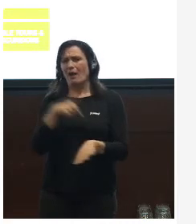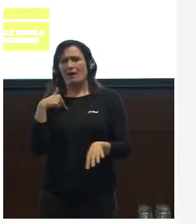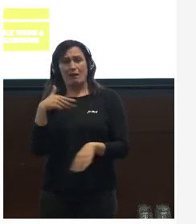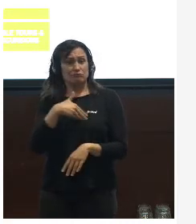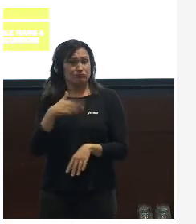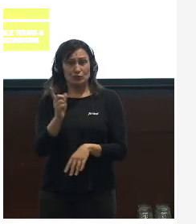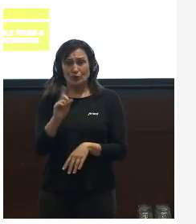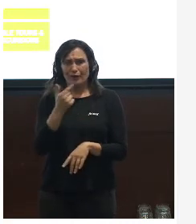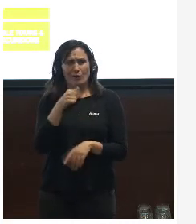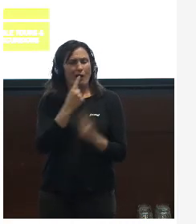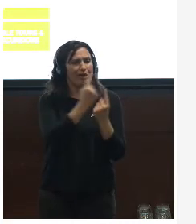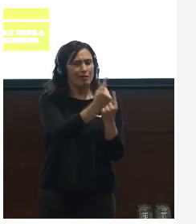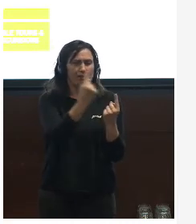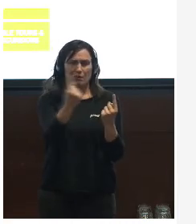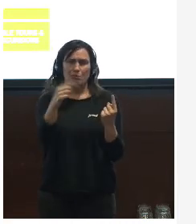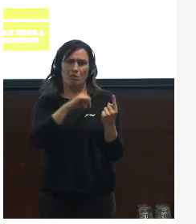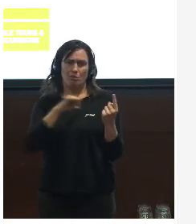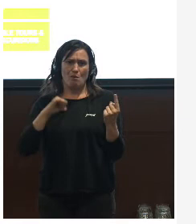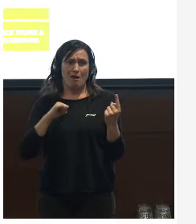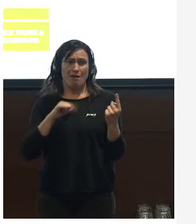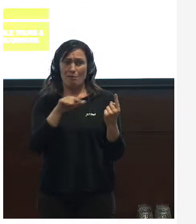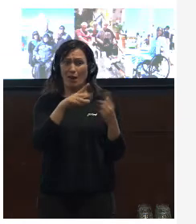he also controls his own holiday.